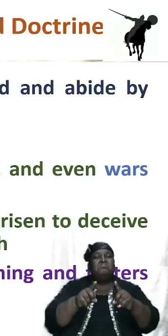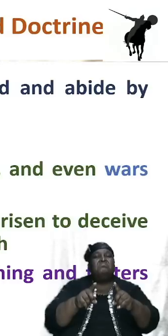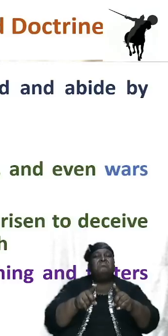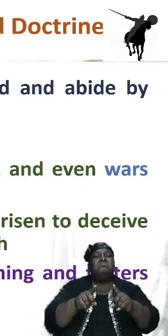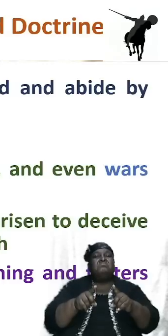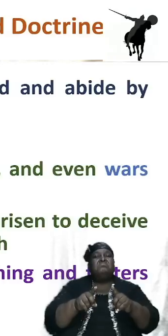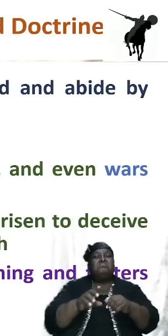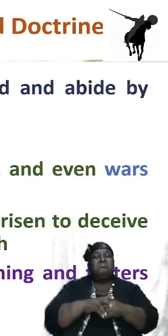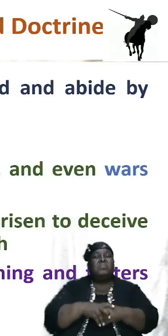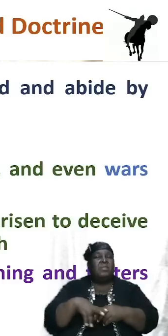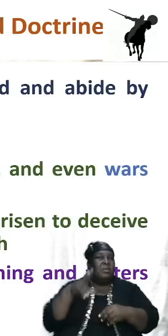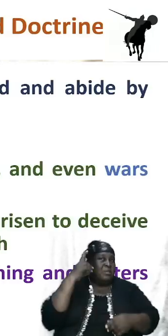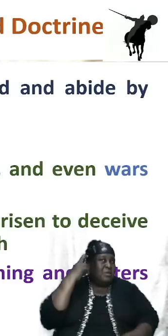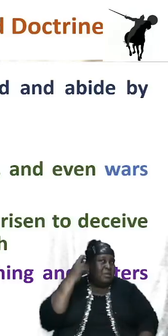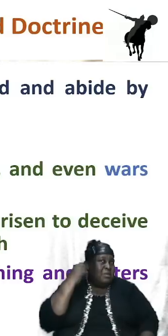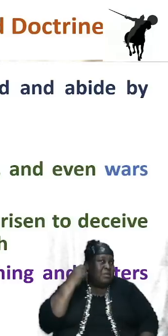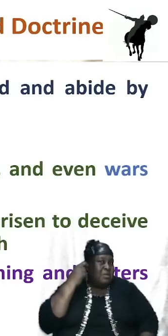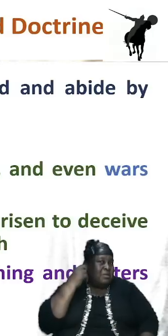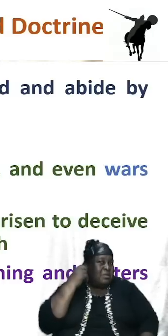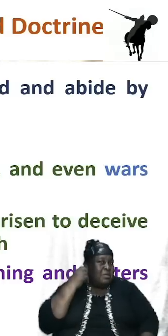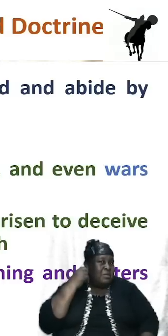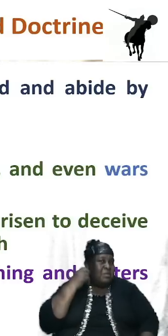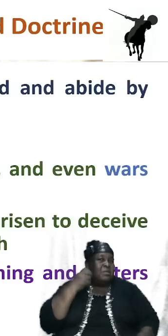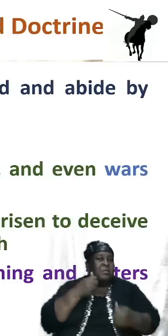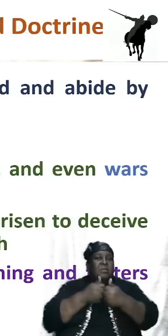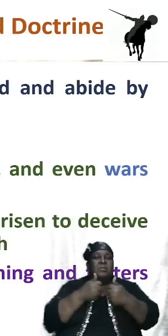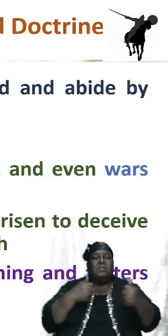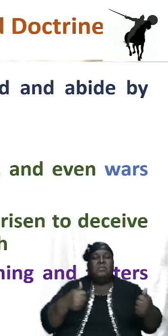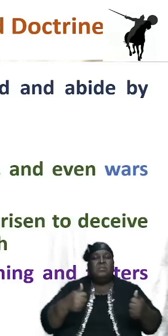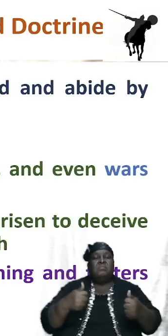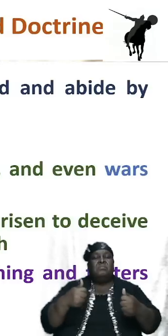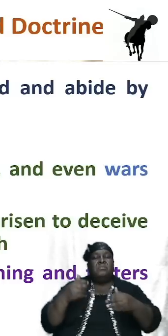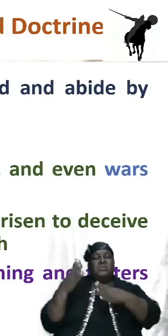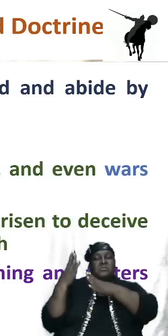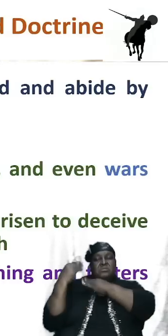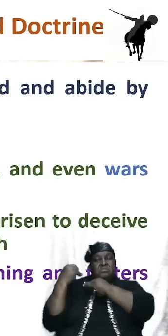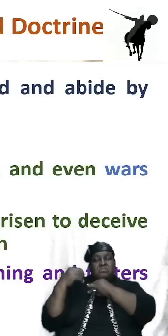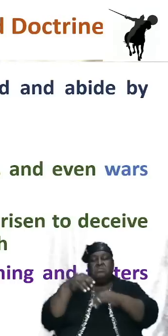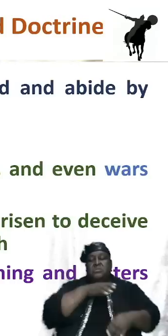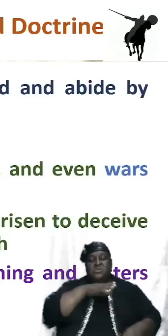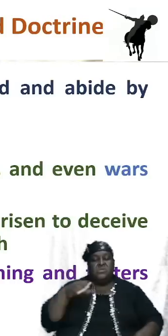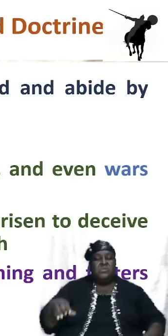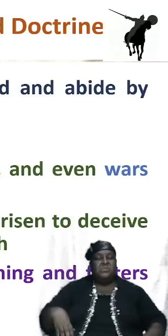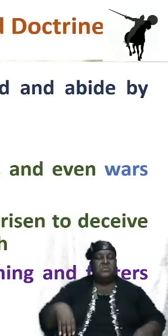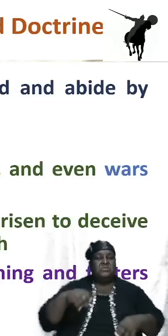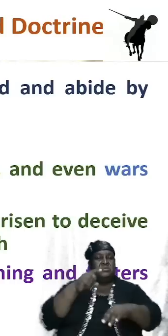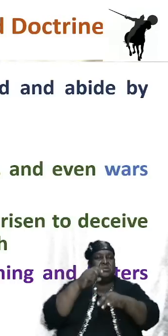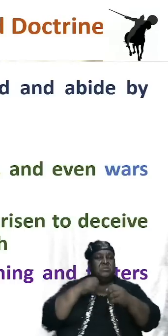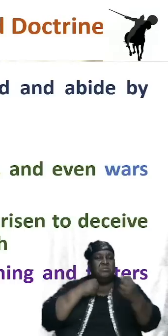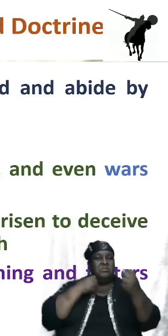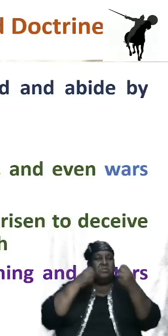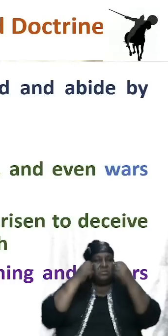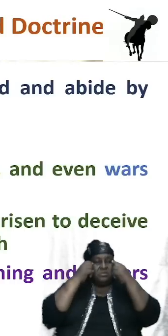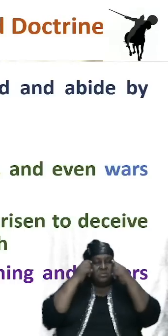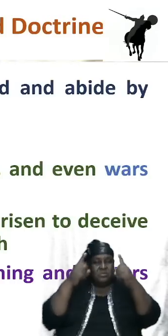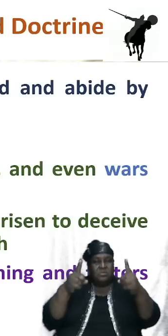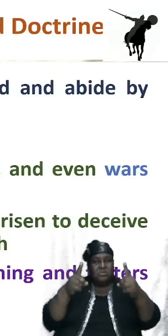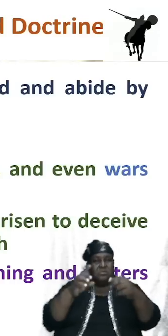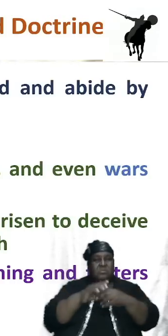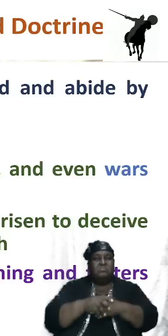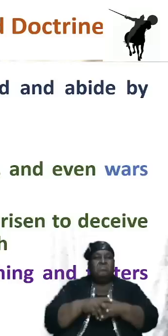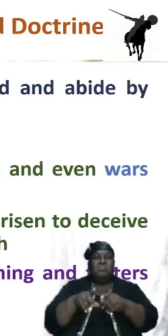And hearsay is practically a deviation from accepted Christian doctrine. So what we want to do is to ensure that